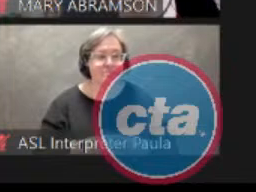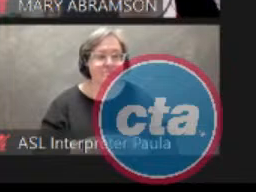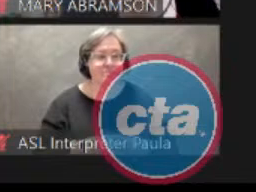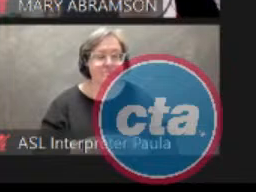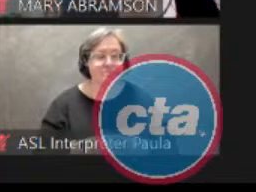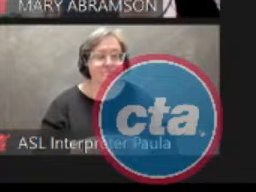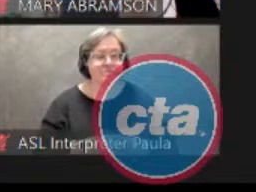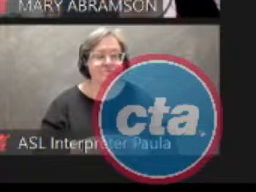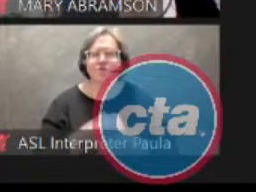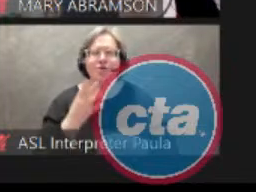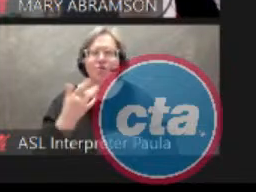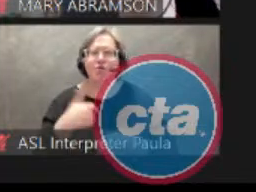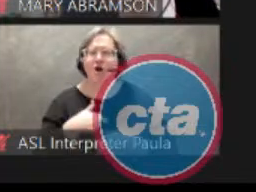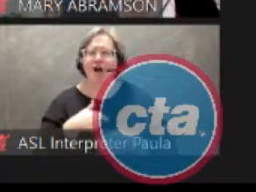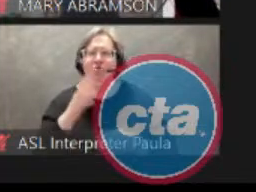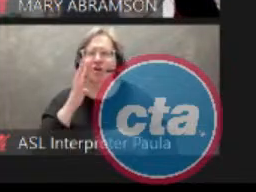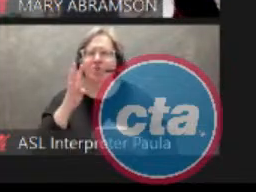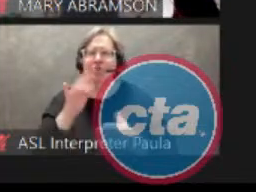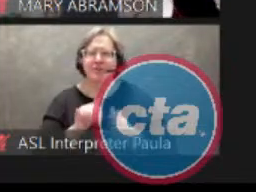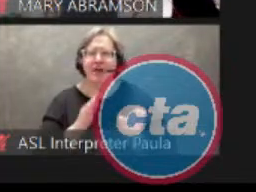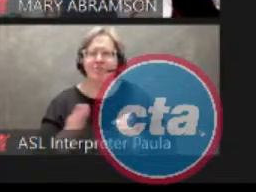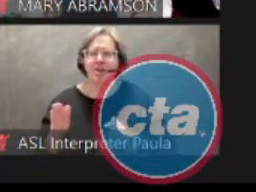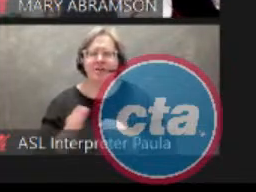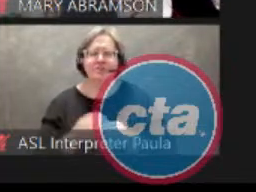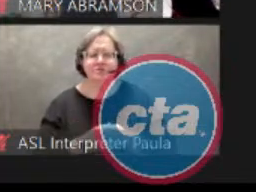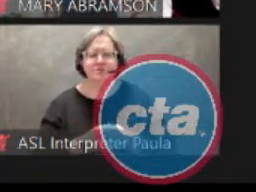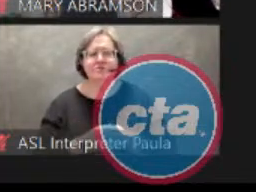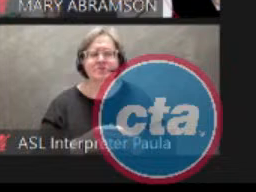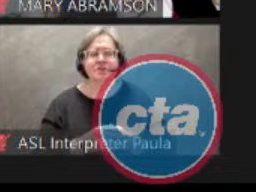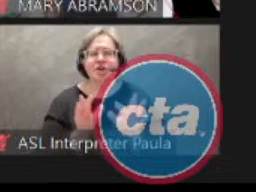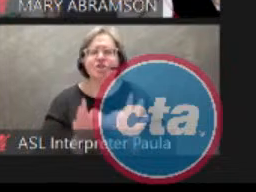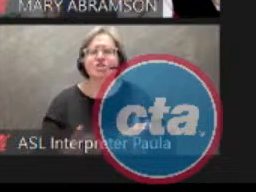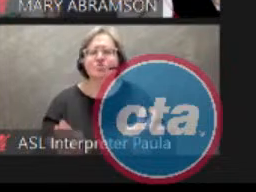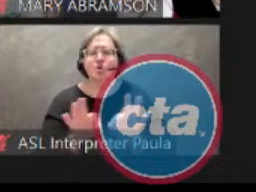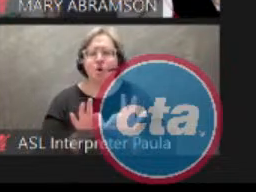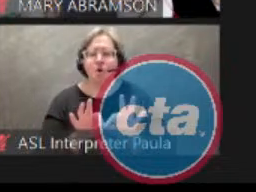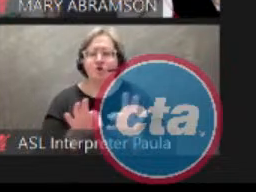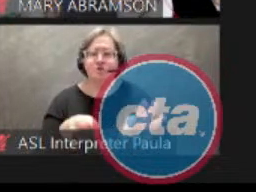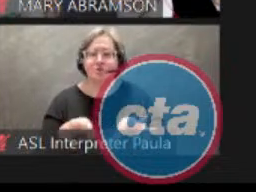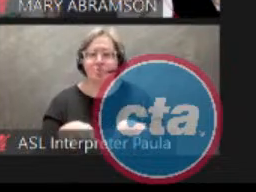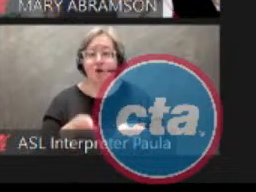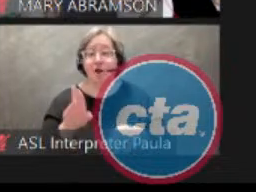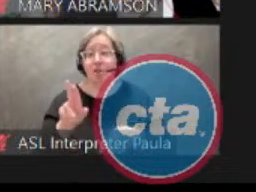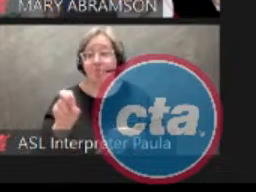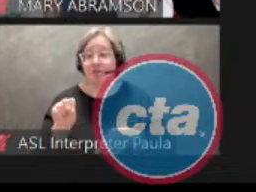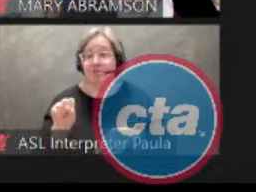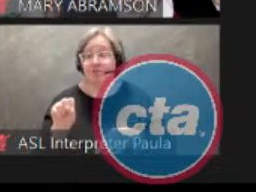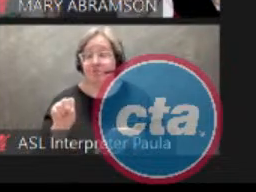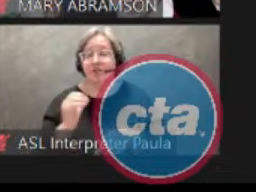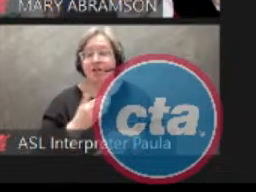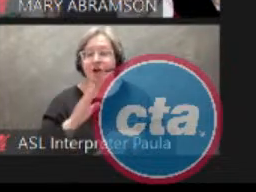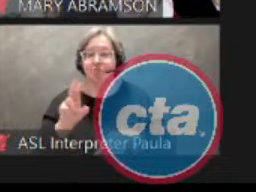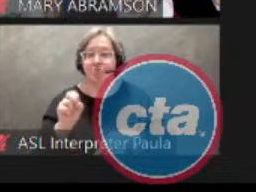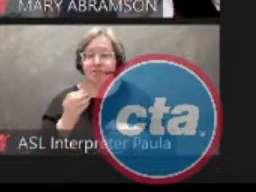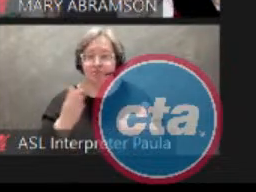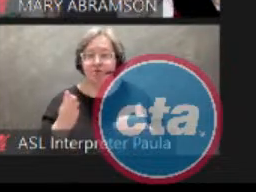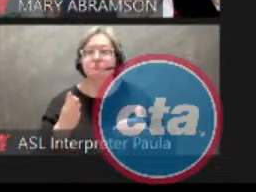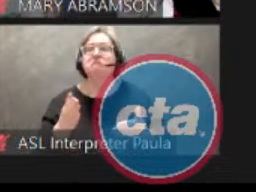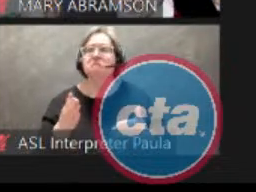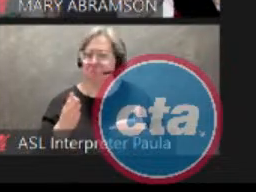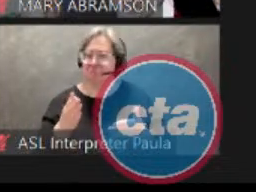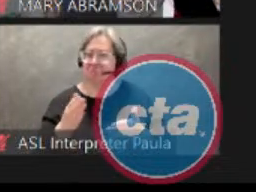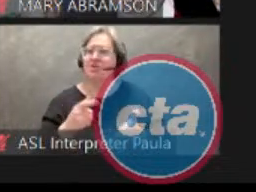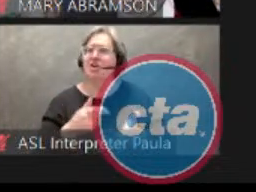And just why we created this plan, I think it's important to point out that buses in our bus service is affordable, it